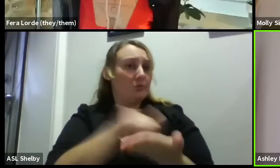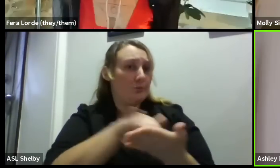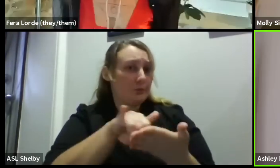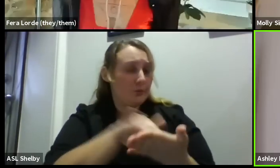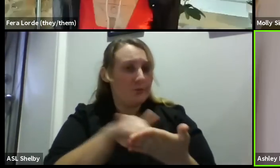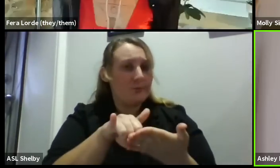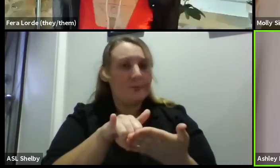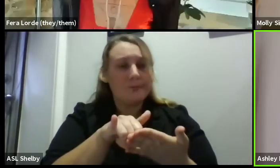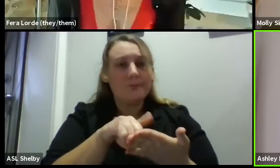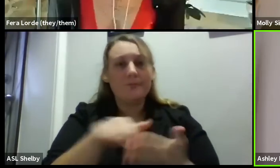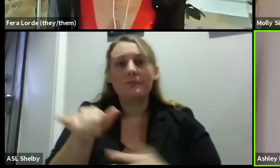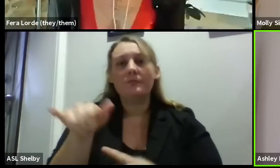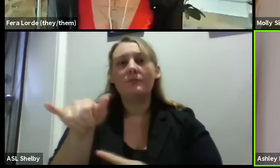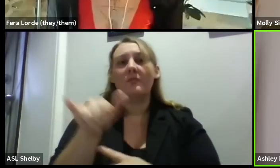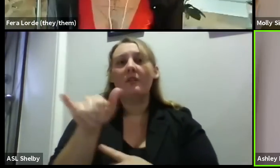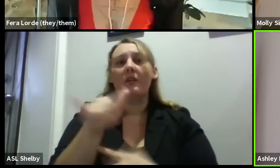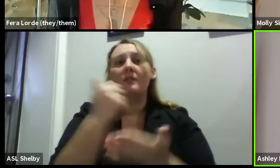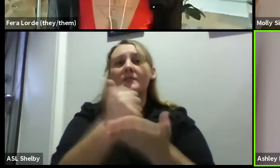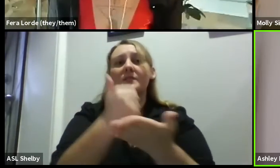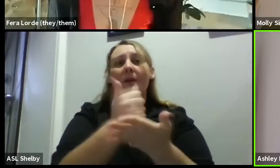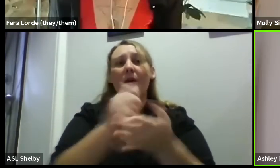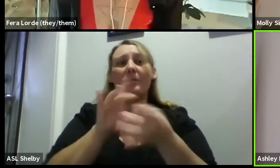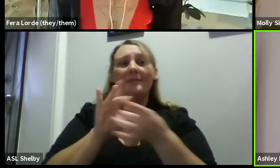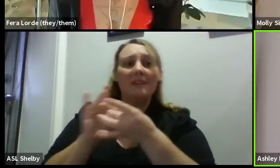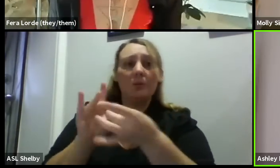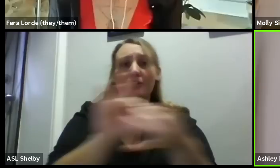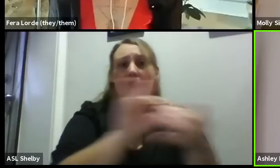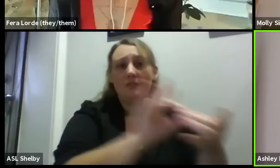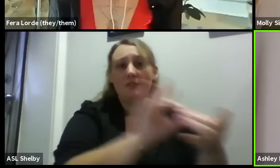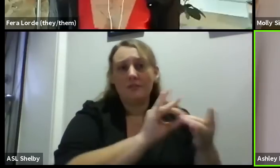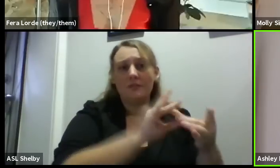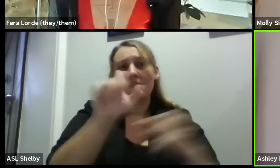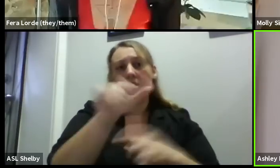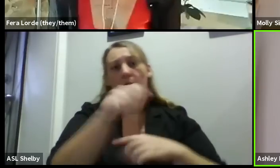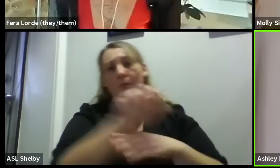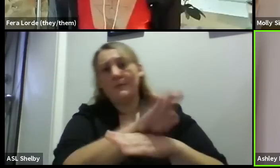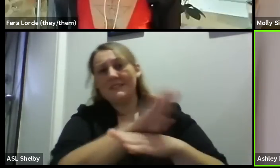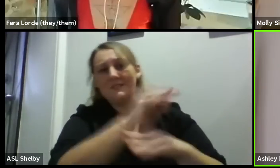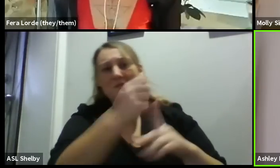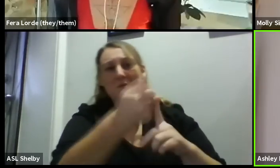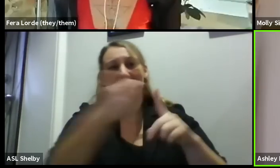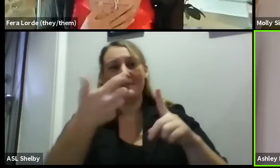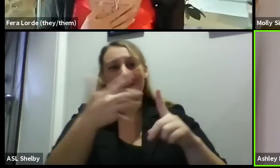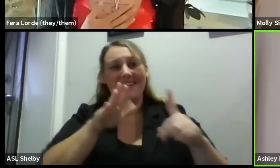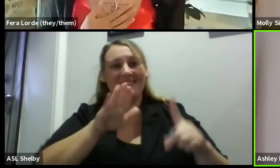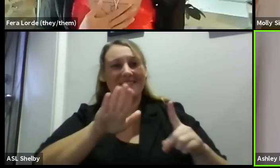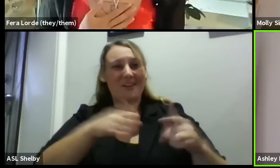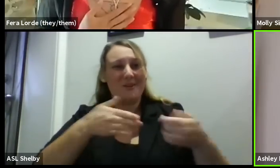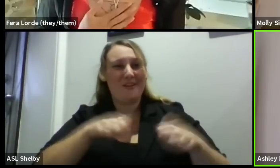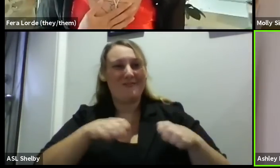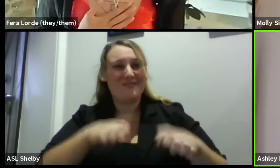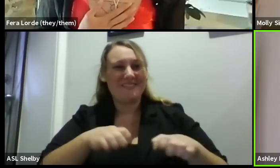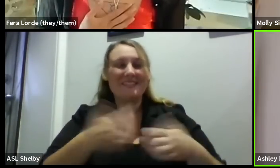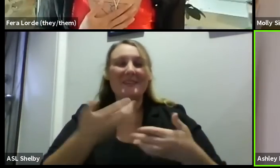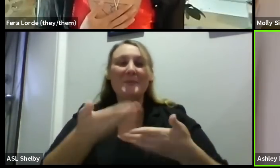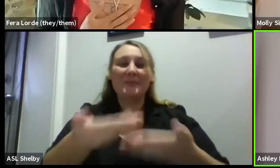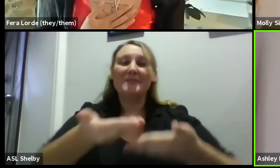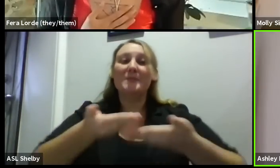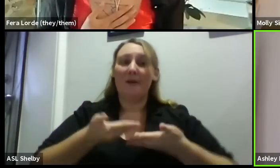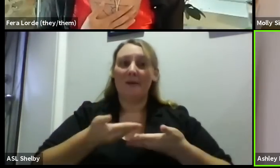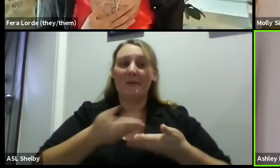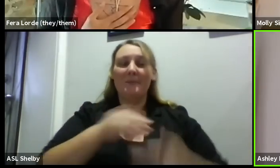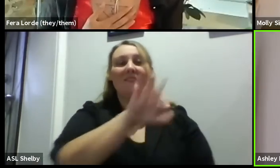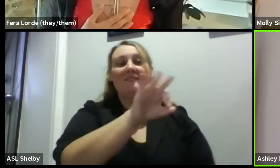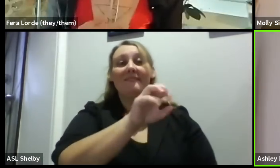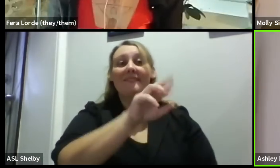sex worker organizations to strengthen and expand their efforts. Please welcome and tune in to Farah Lord and